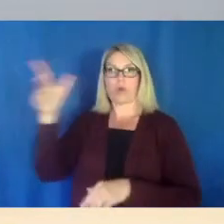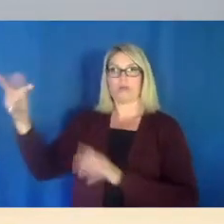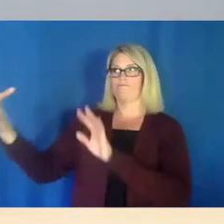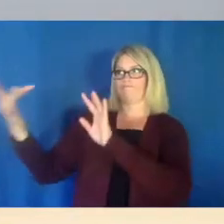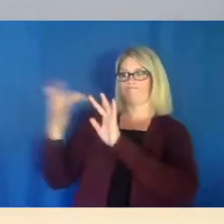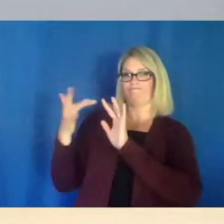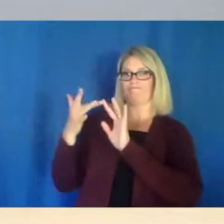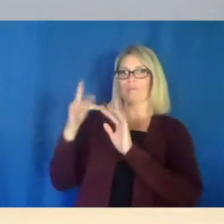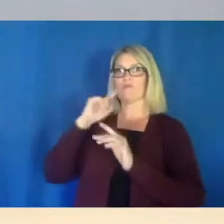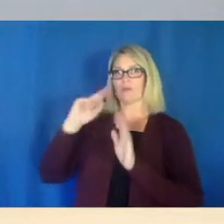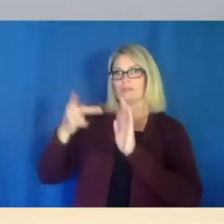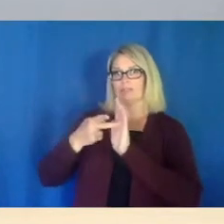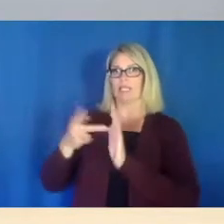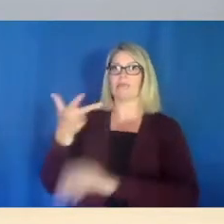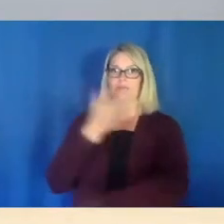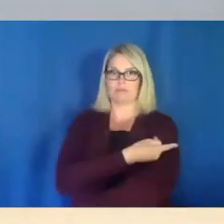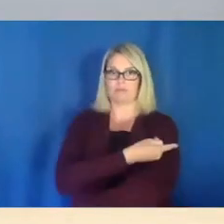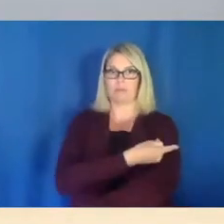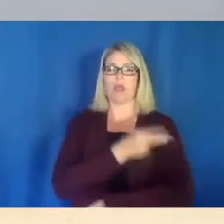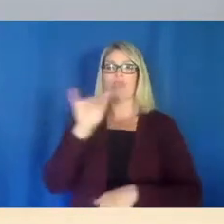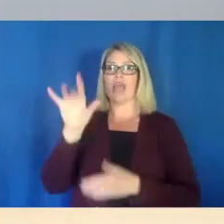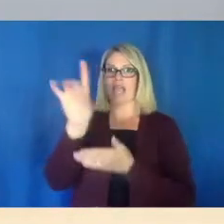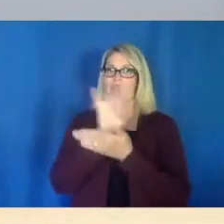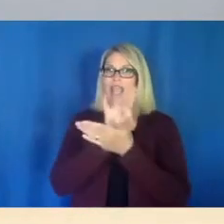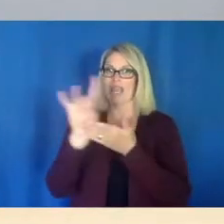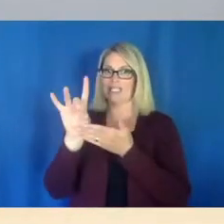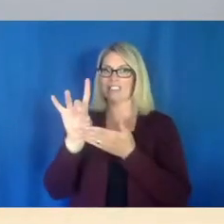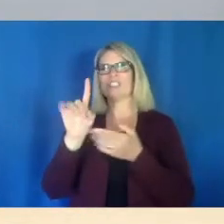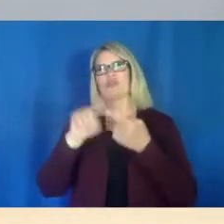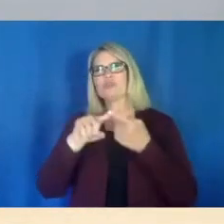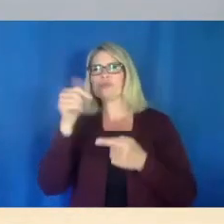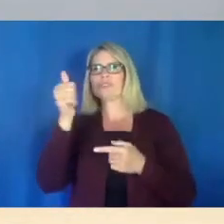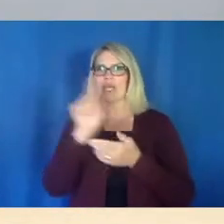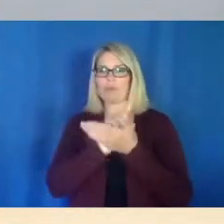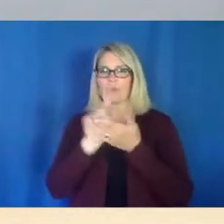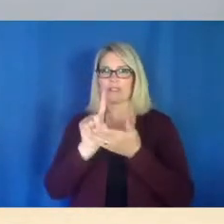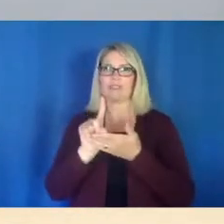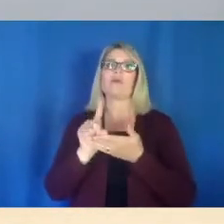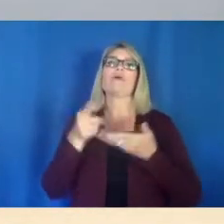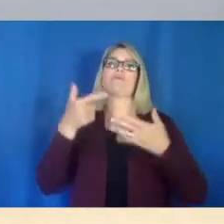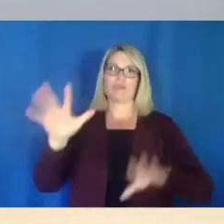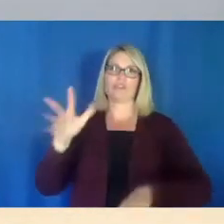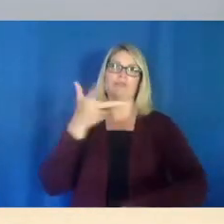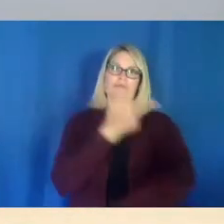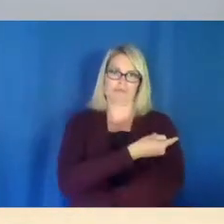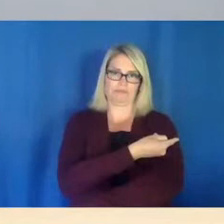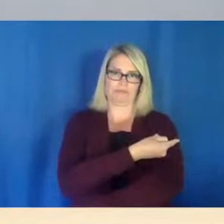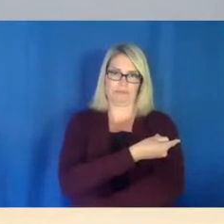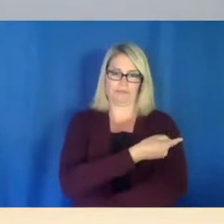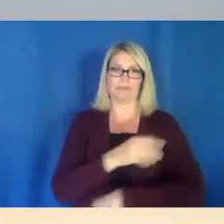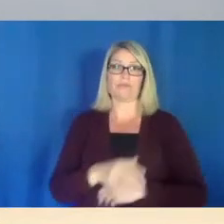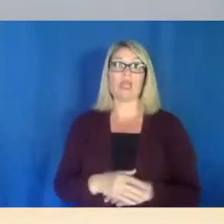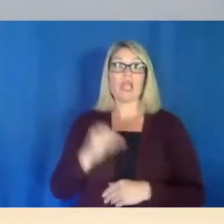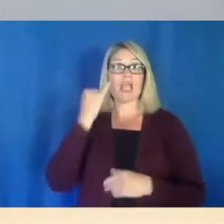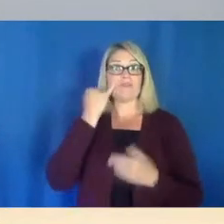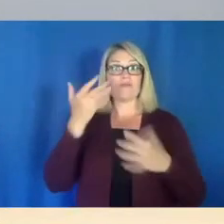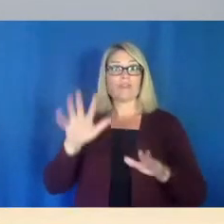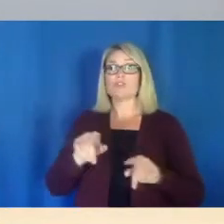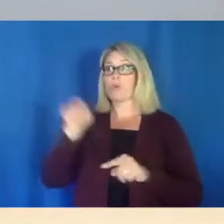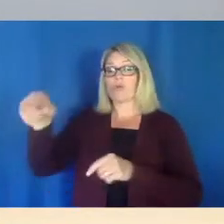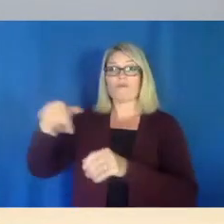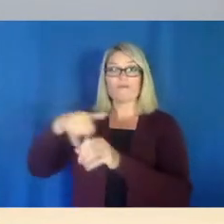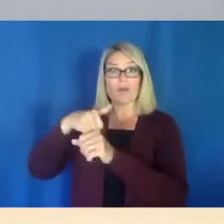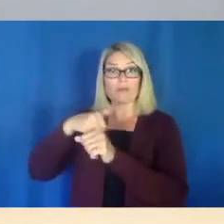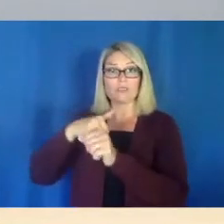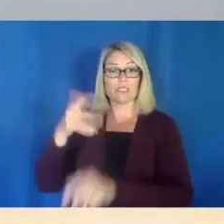appointment approximately 8 to 10 weeks after their first dose. Anyone who received their first dose at a partner pharmacy will also